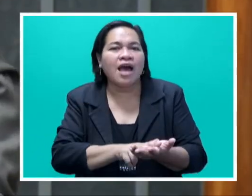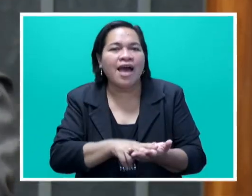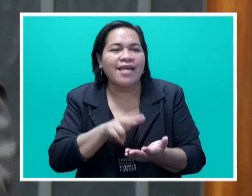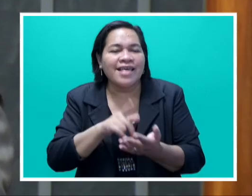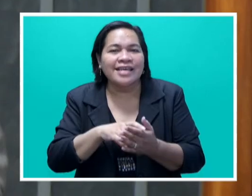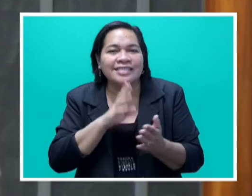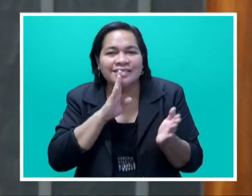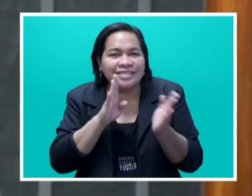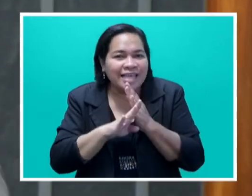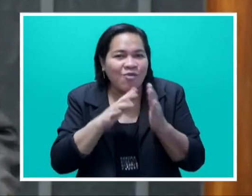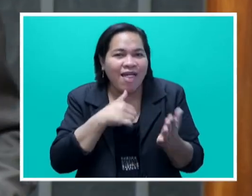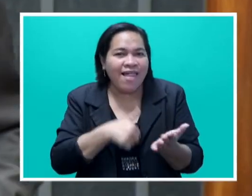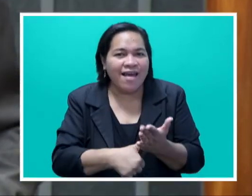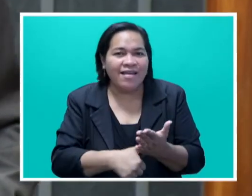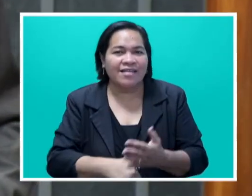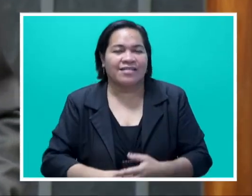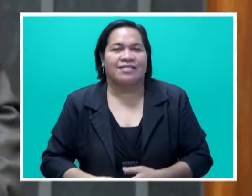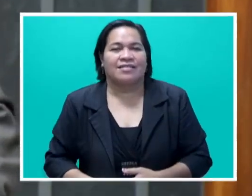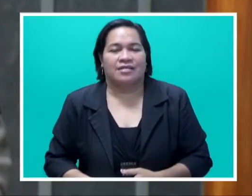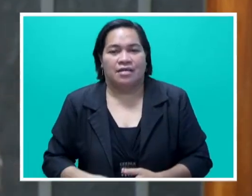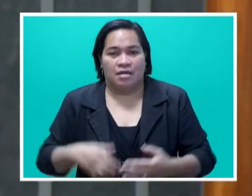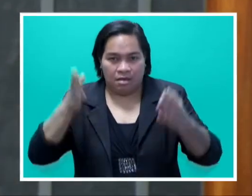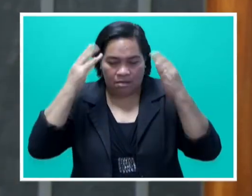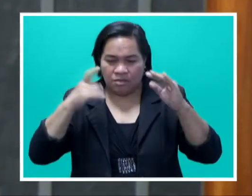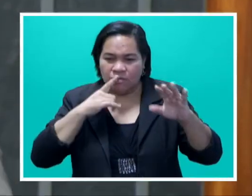letter. Order.